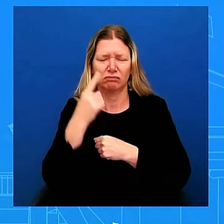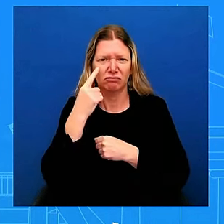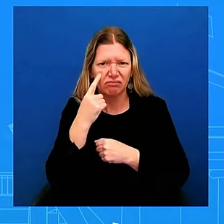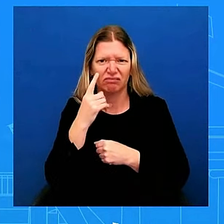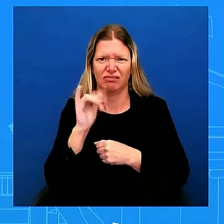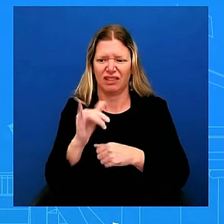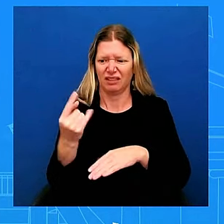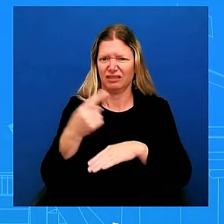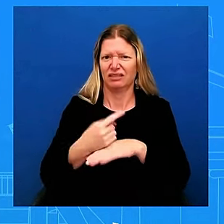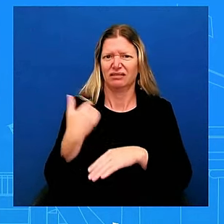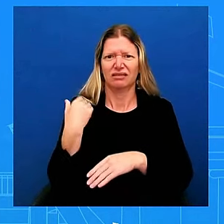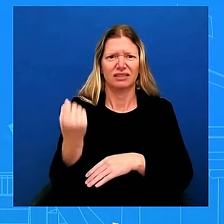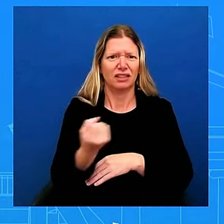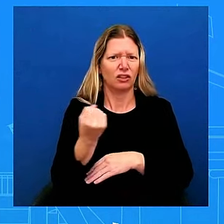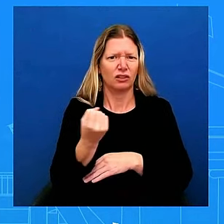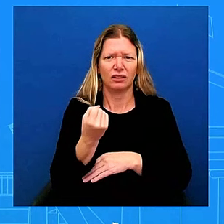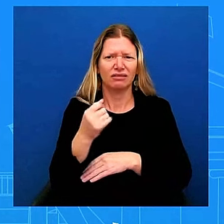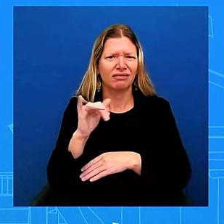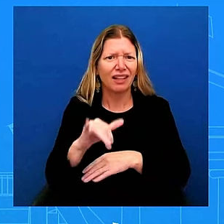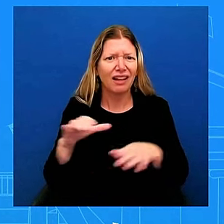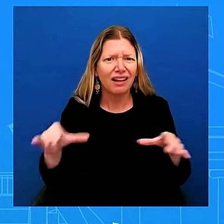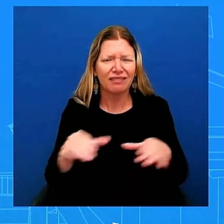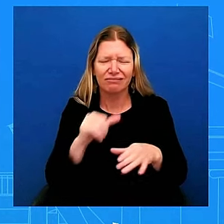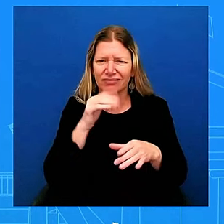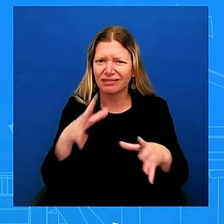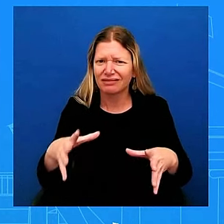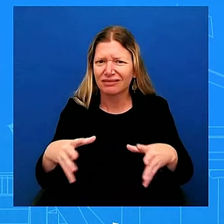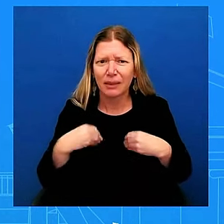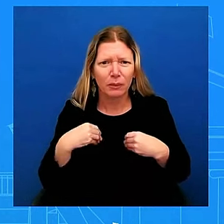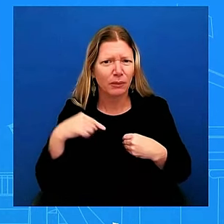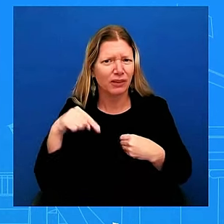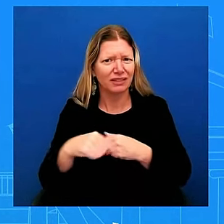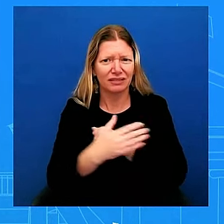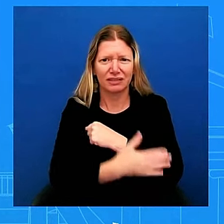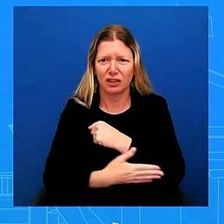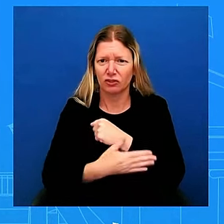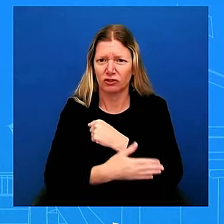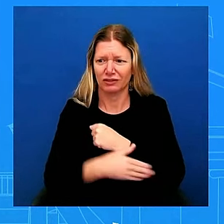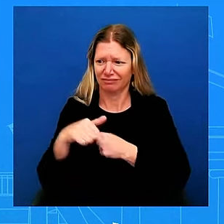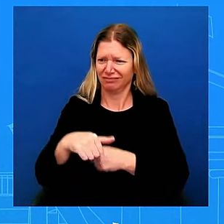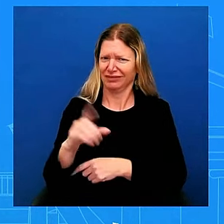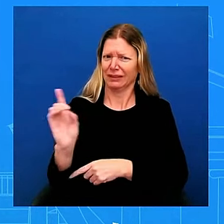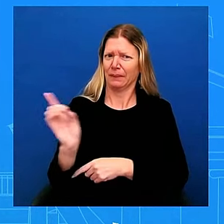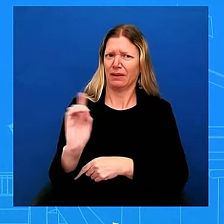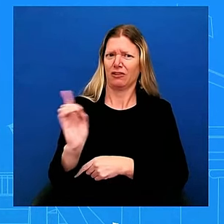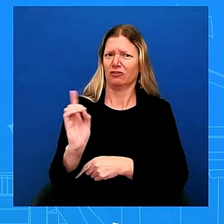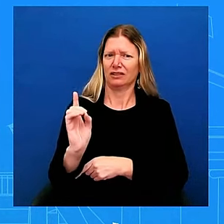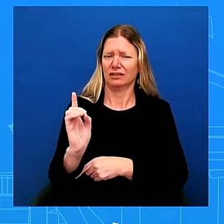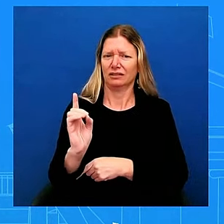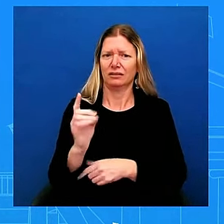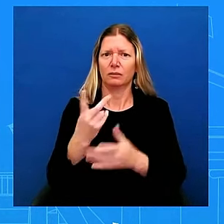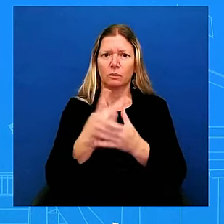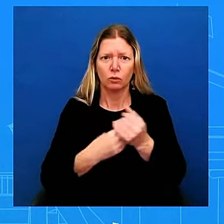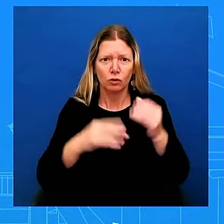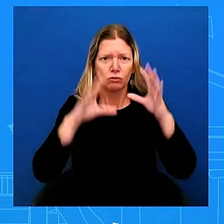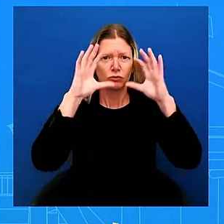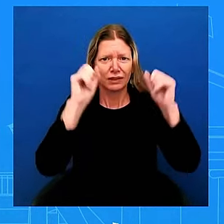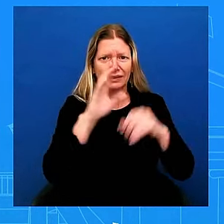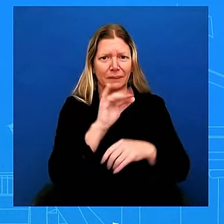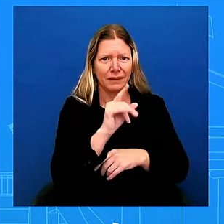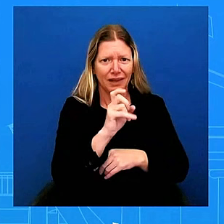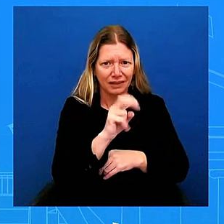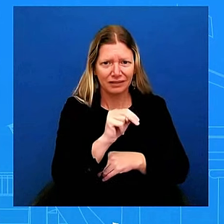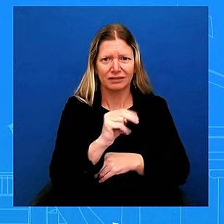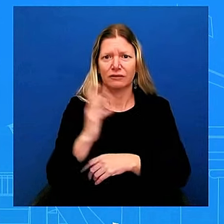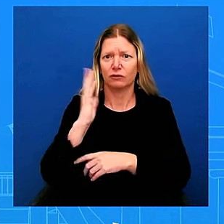our country and in our democracy. Both President Biden and former President Trump are constantly the